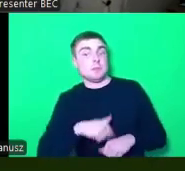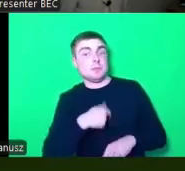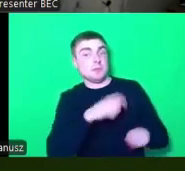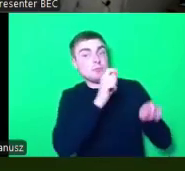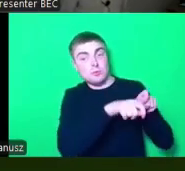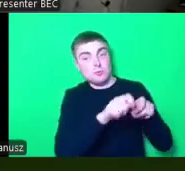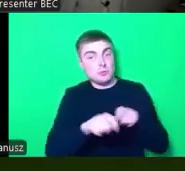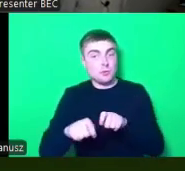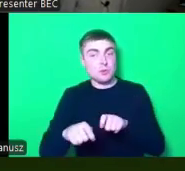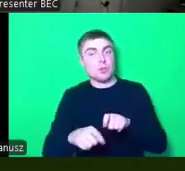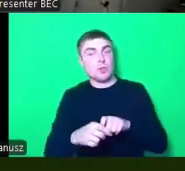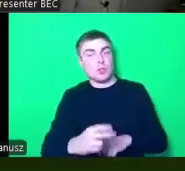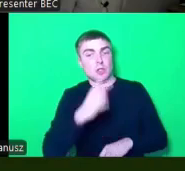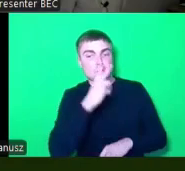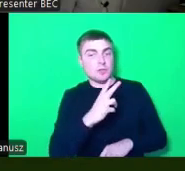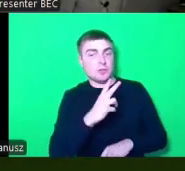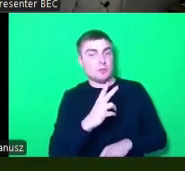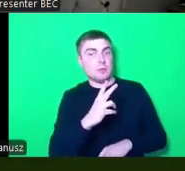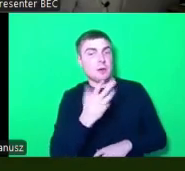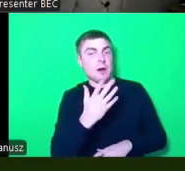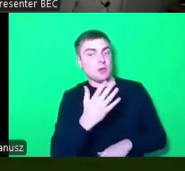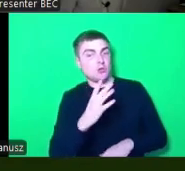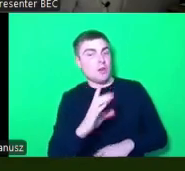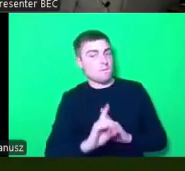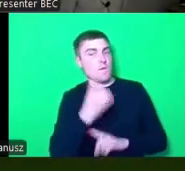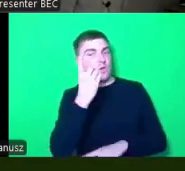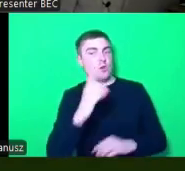measure higher levels of multifunctionality.